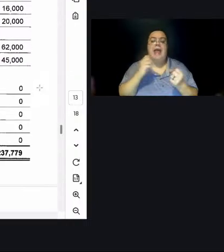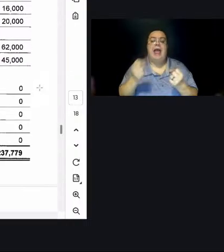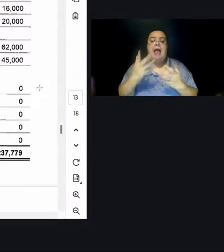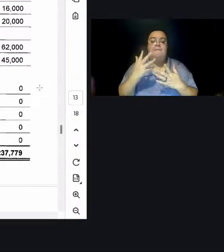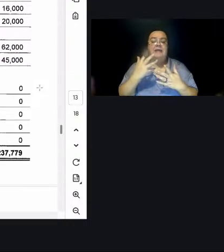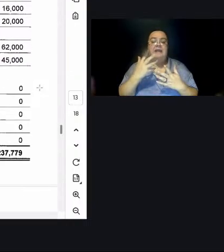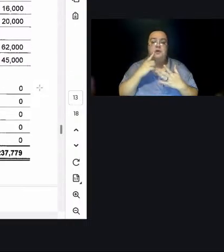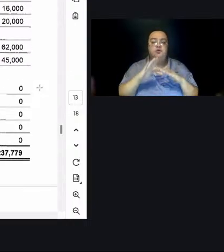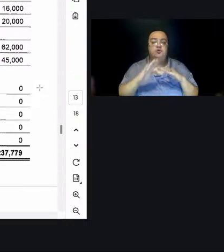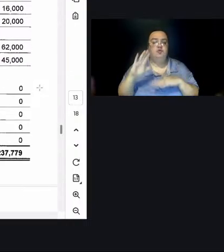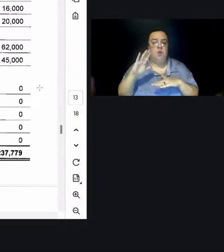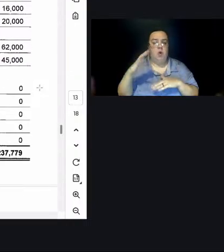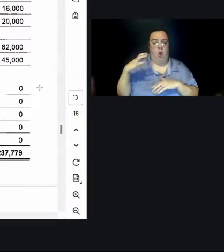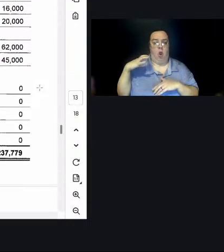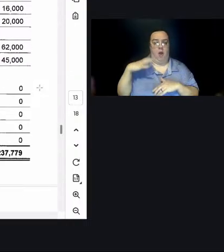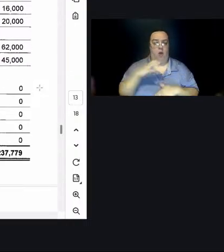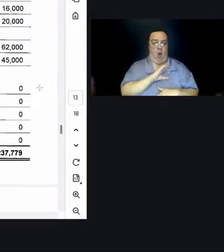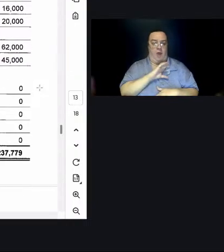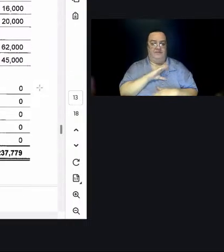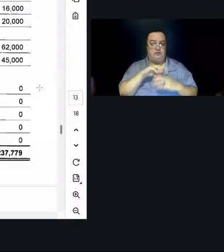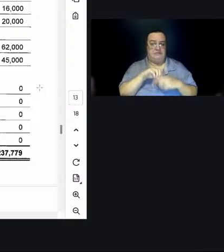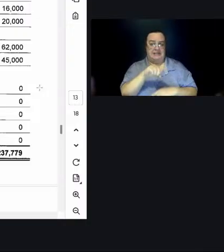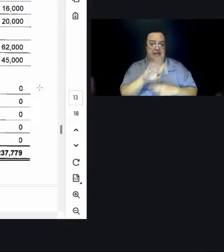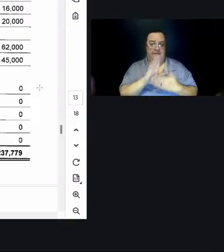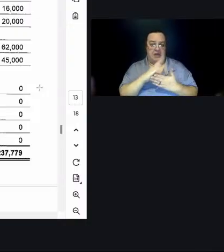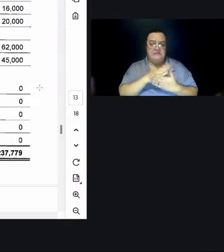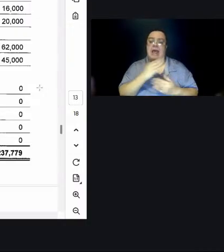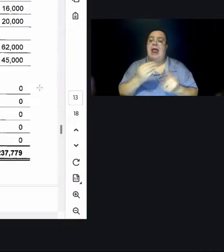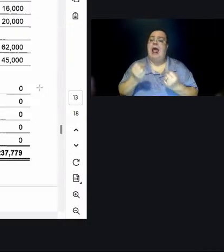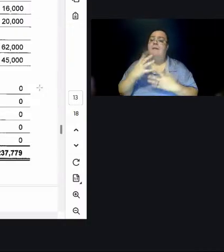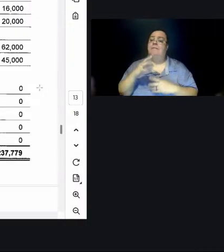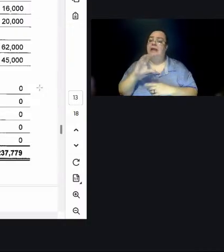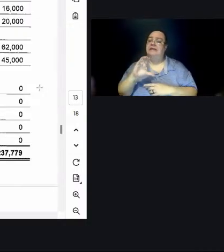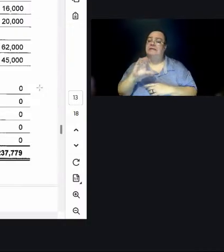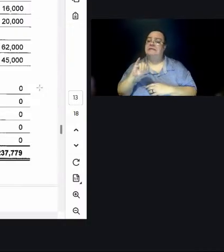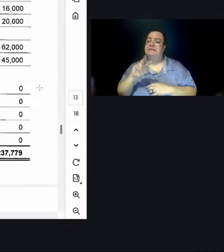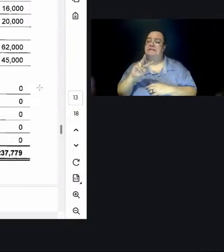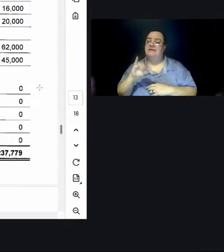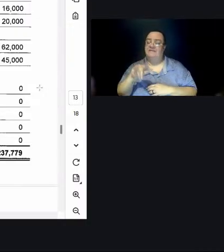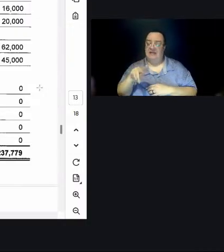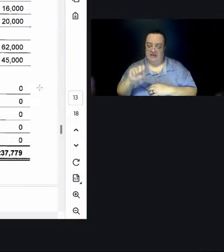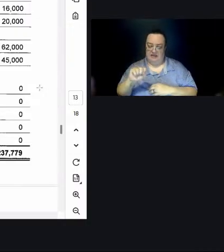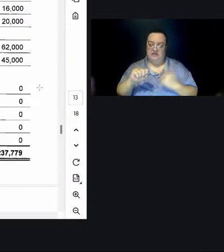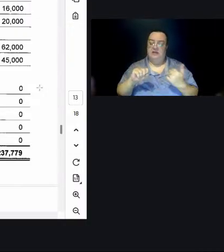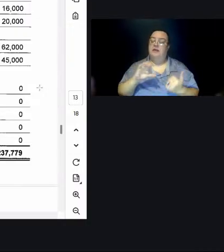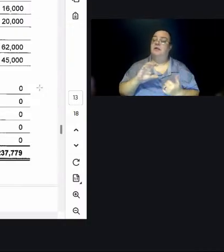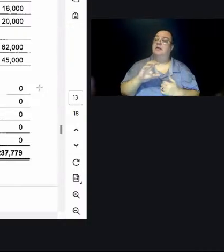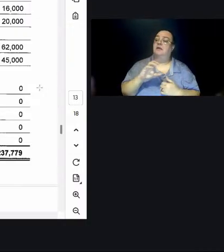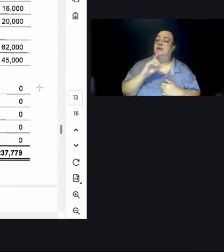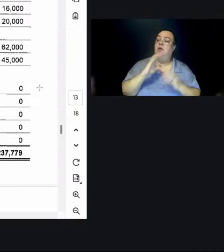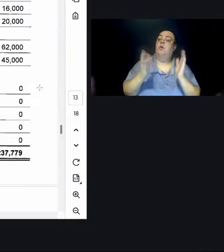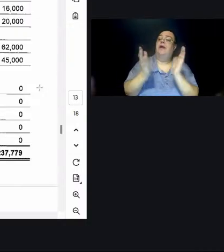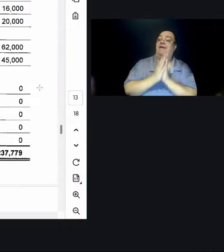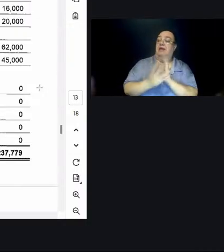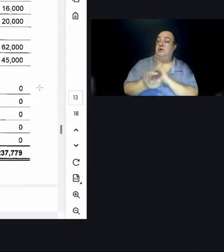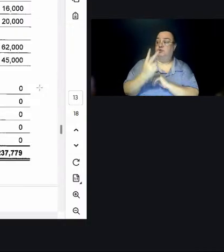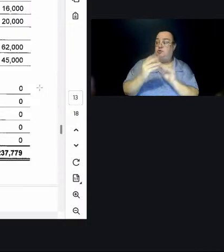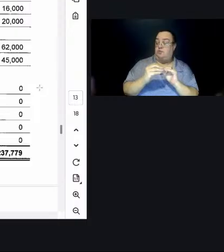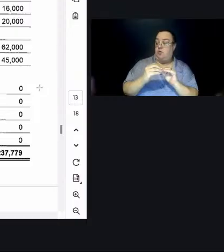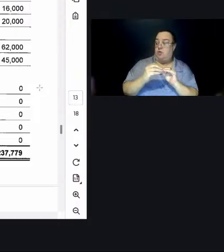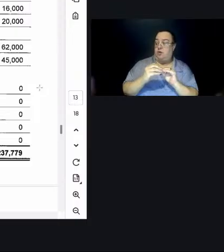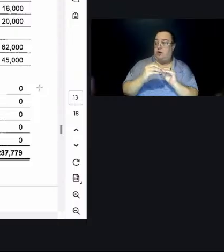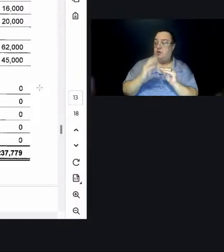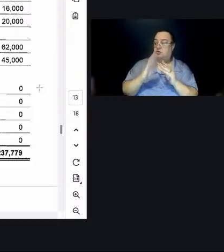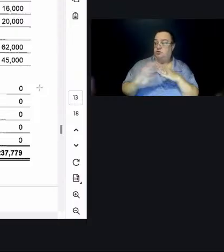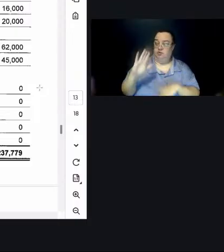budget, and how many civilians do you have in this budget? So we requested 2 additional sworn, so that would have taken our sworn